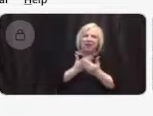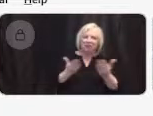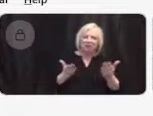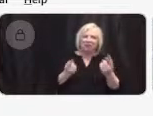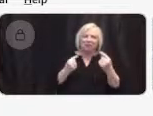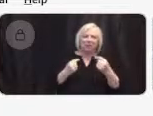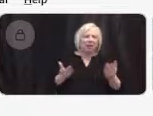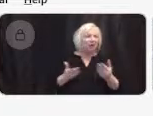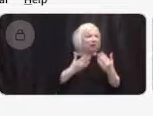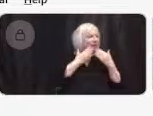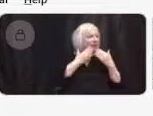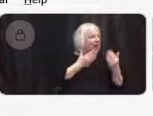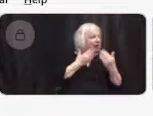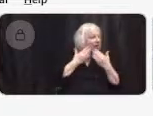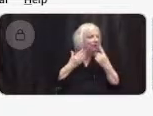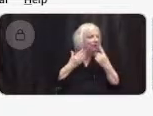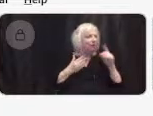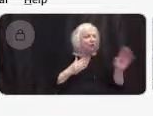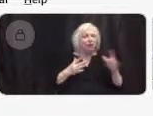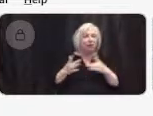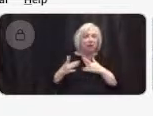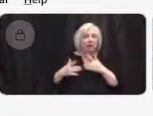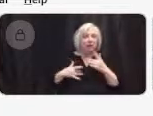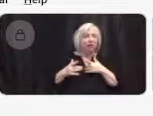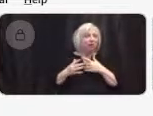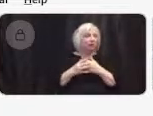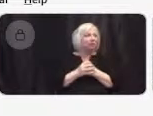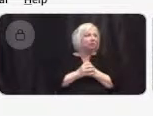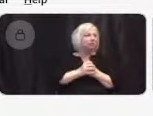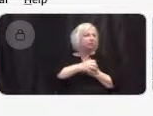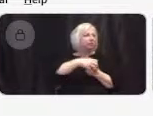here, and thank you all for your concerns.